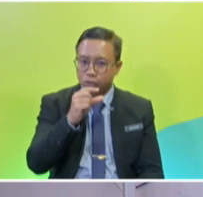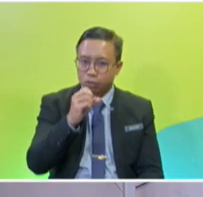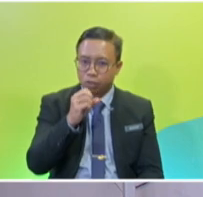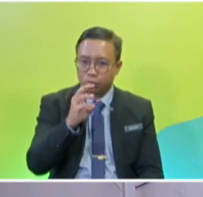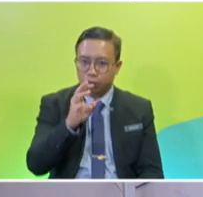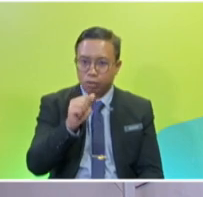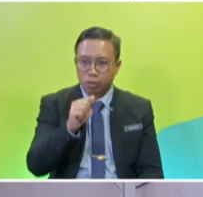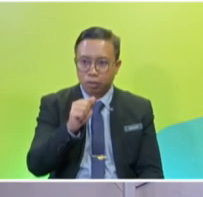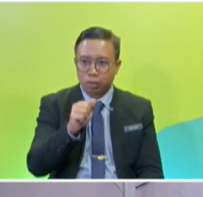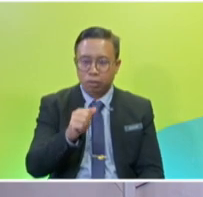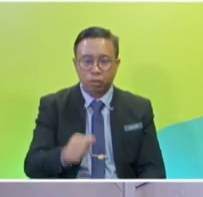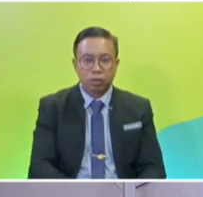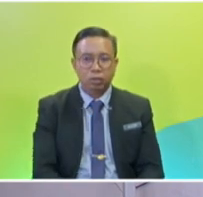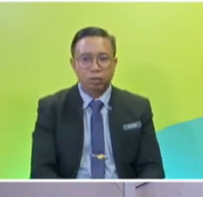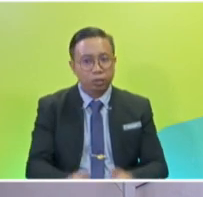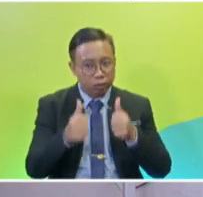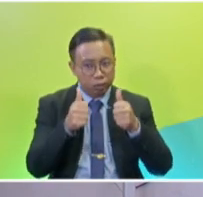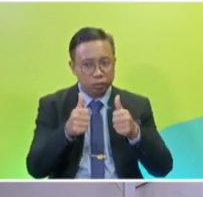G-O-O-D-J-O-B.